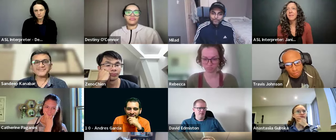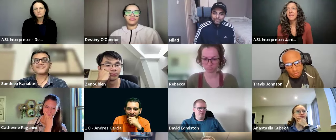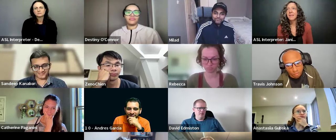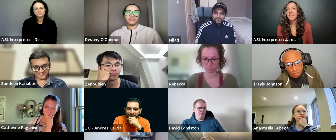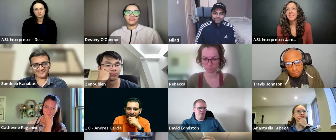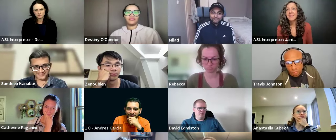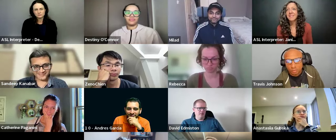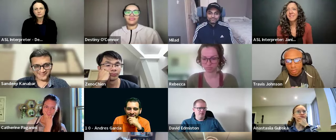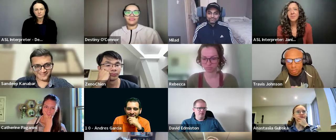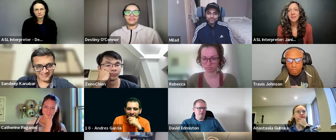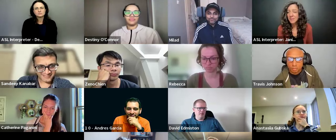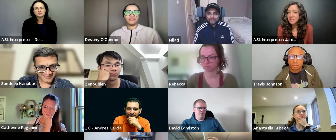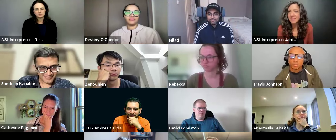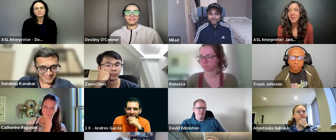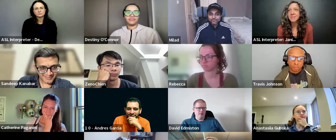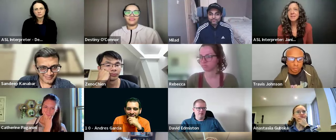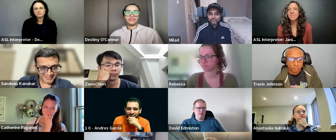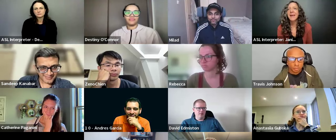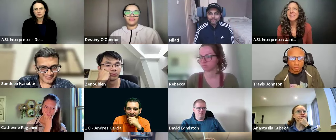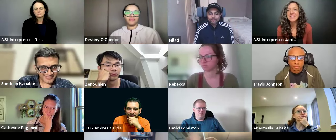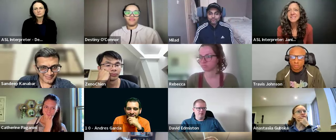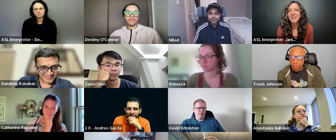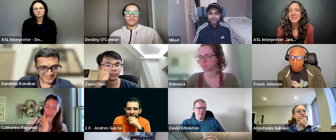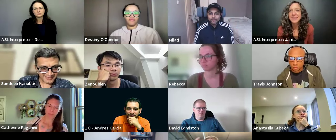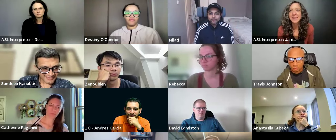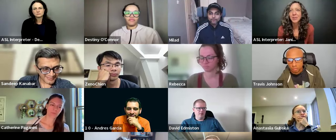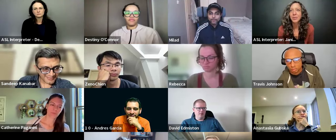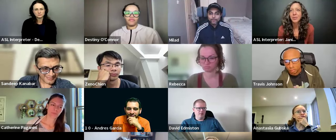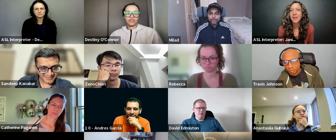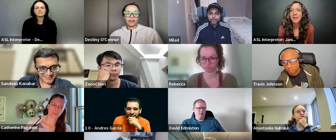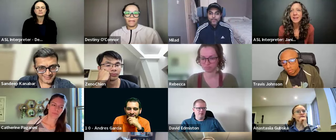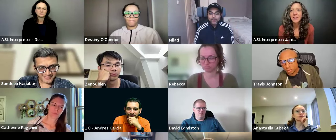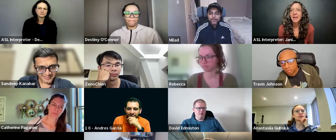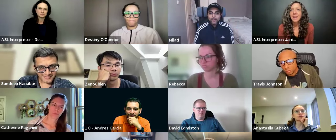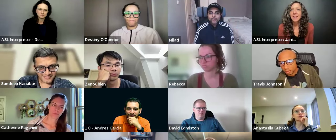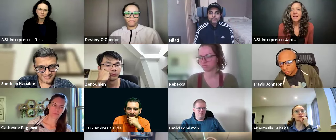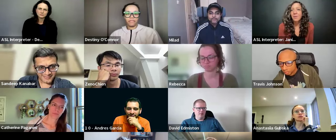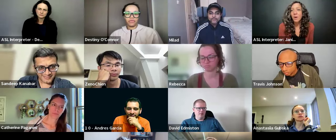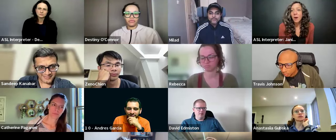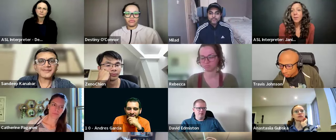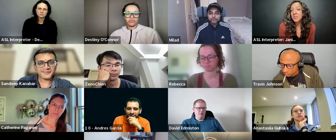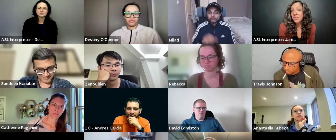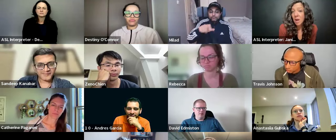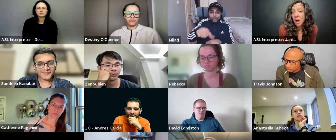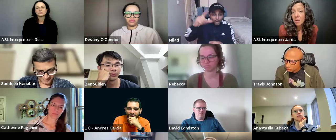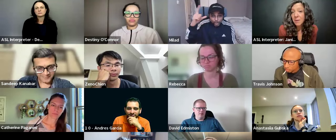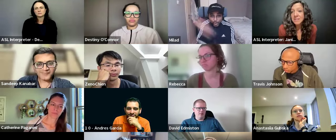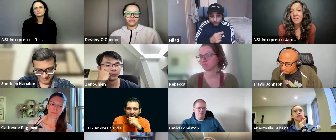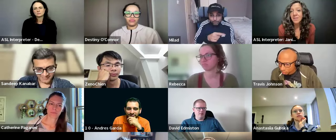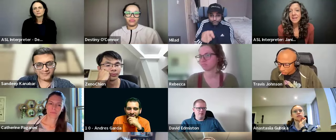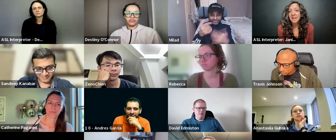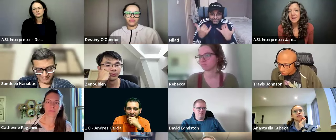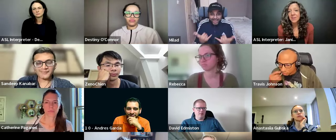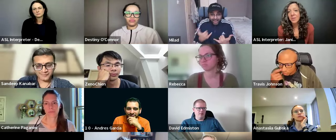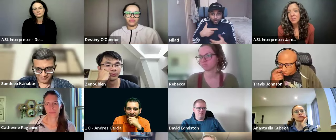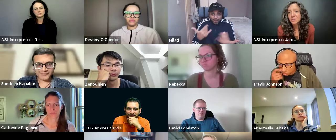that. Yeah, you can keep the same content, but edit the details and then create a different talk